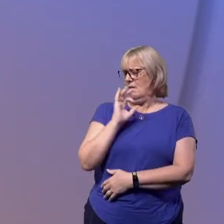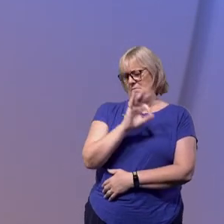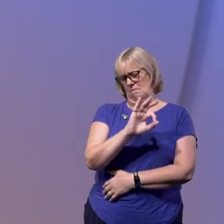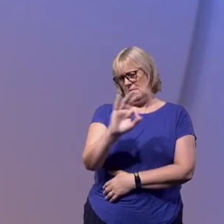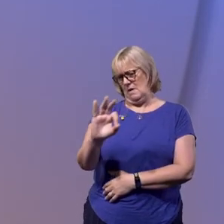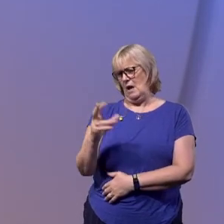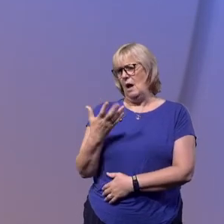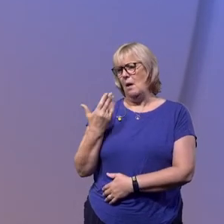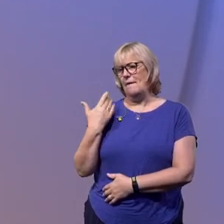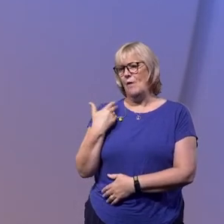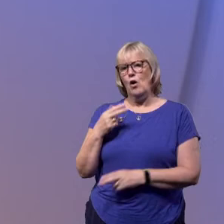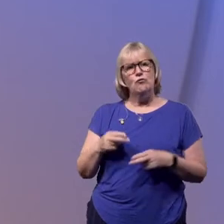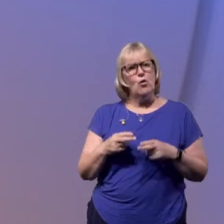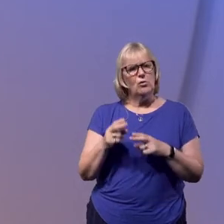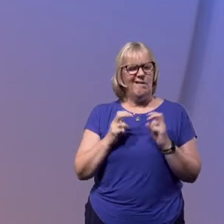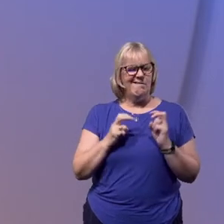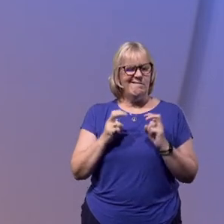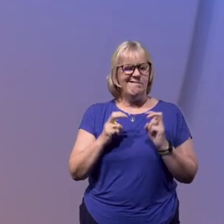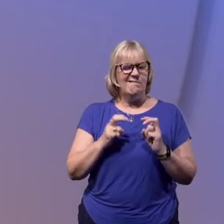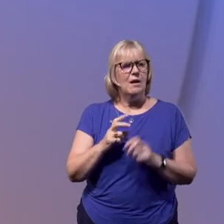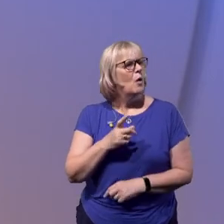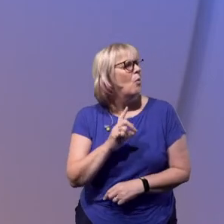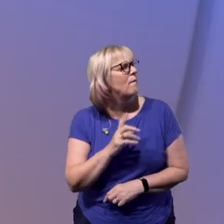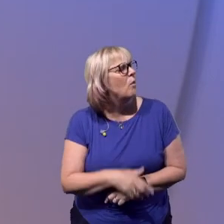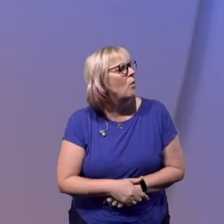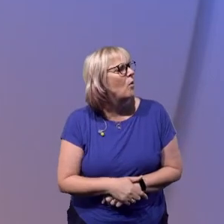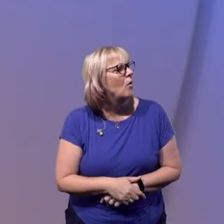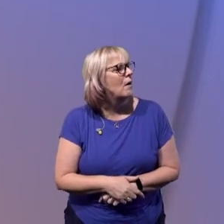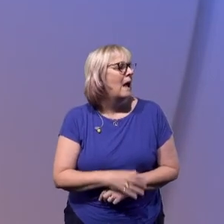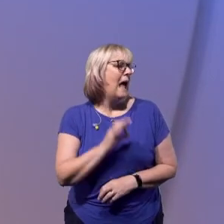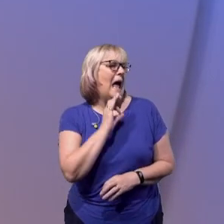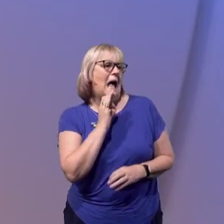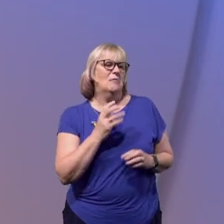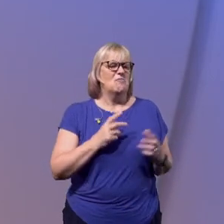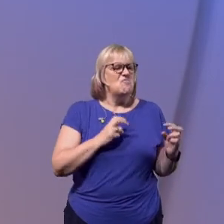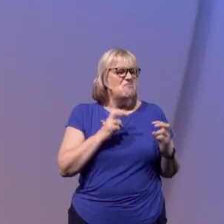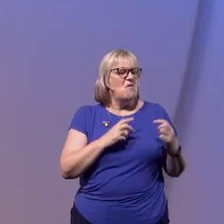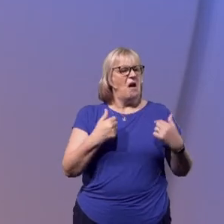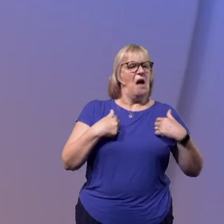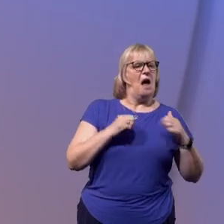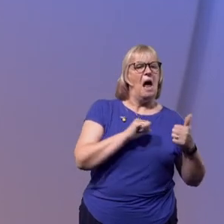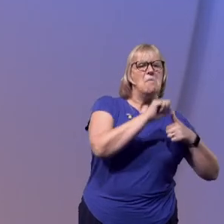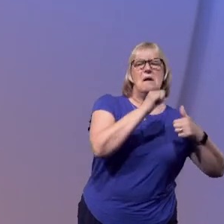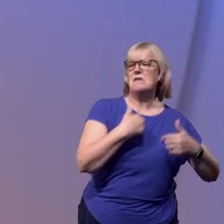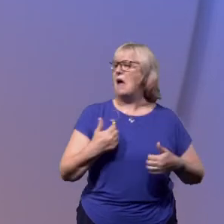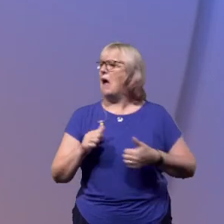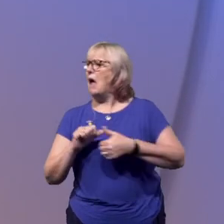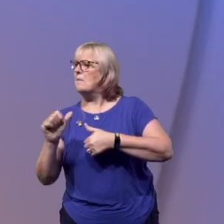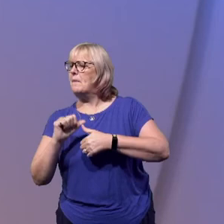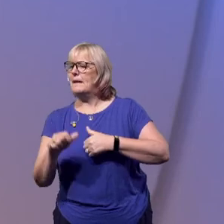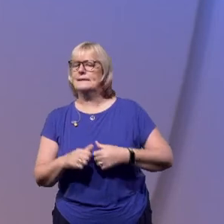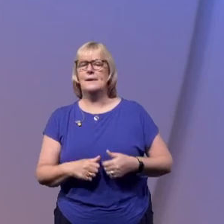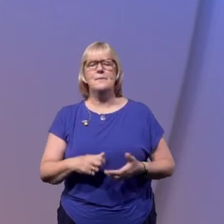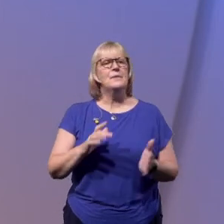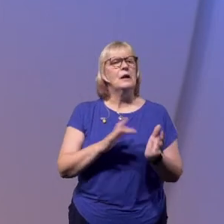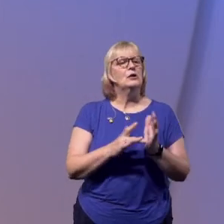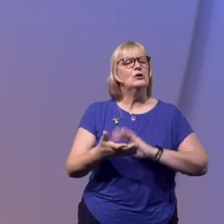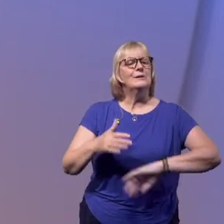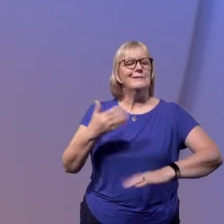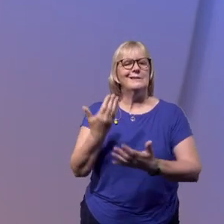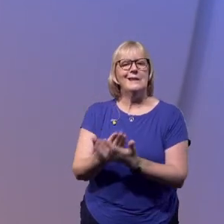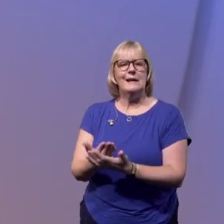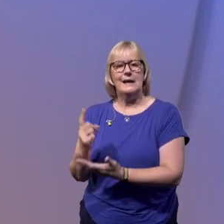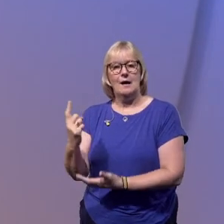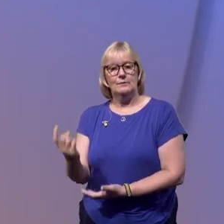they kept quiet because on the way they argued about who was the greatest. Sitting down, Jesus called the 12 and